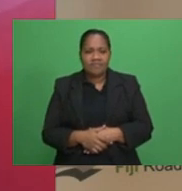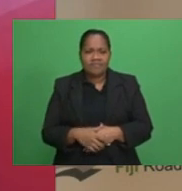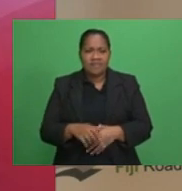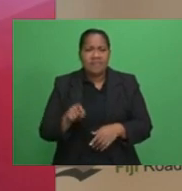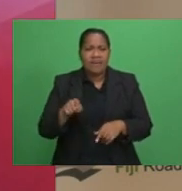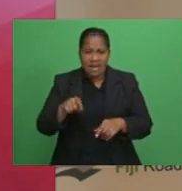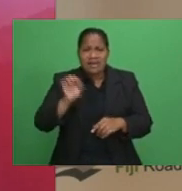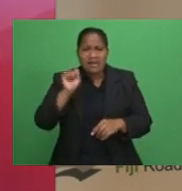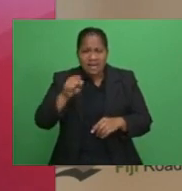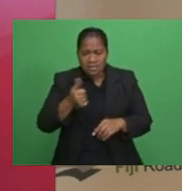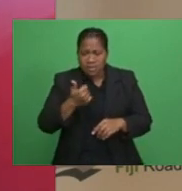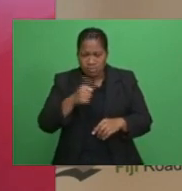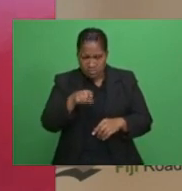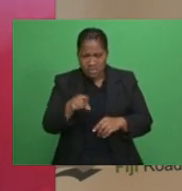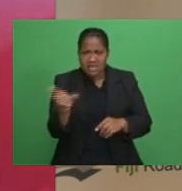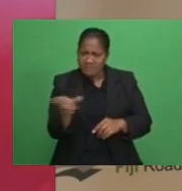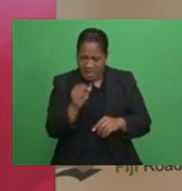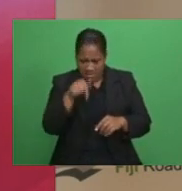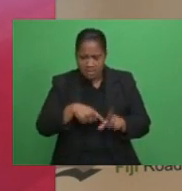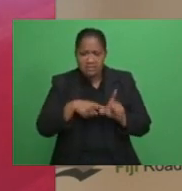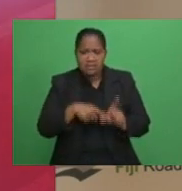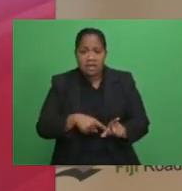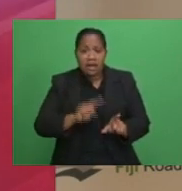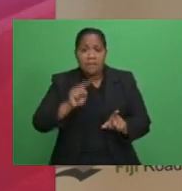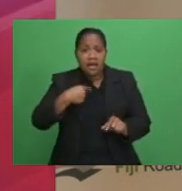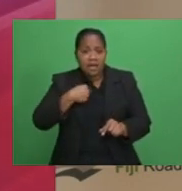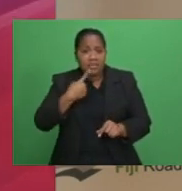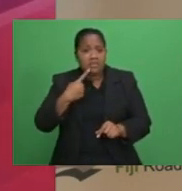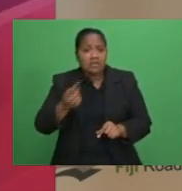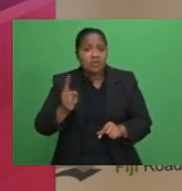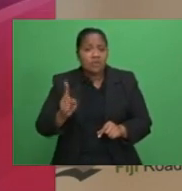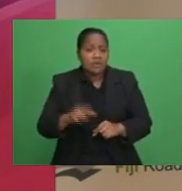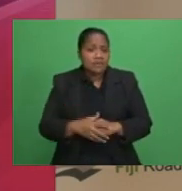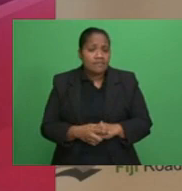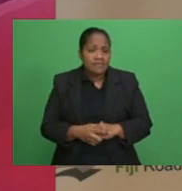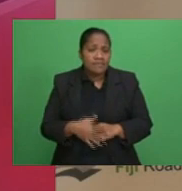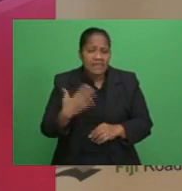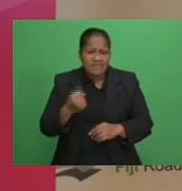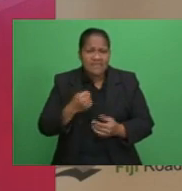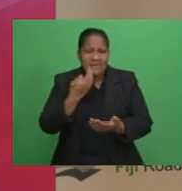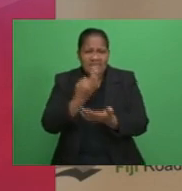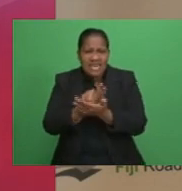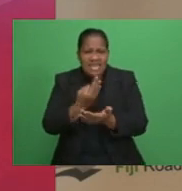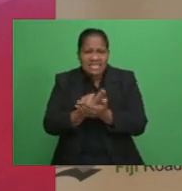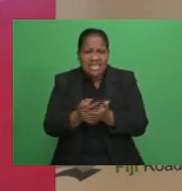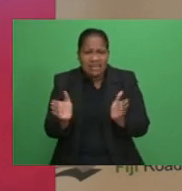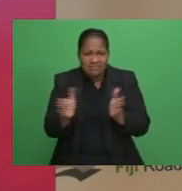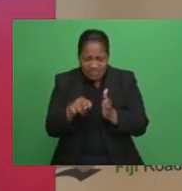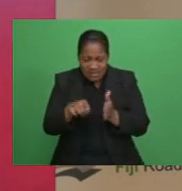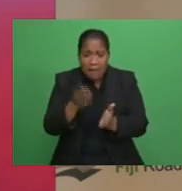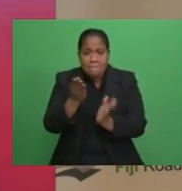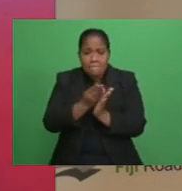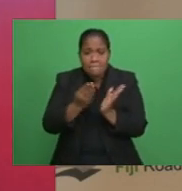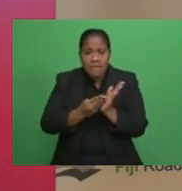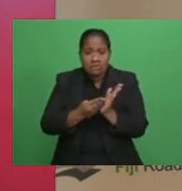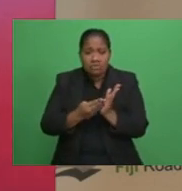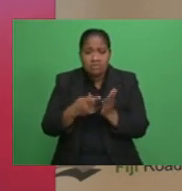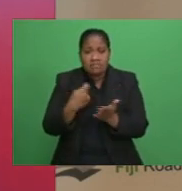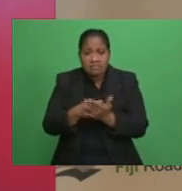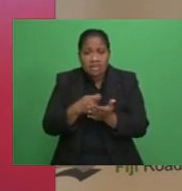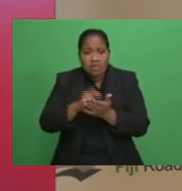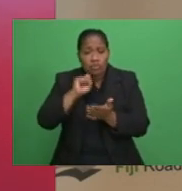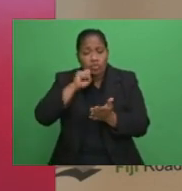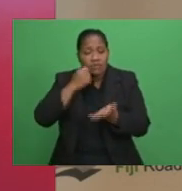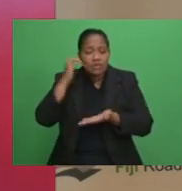done it if you see around. So what I would say, given this financial constraint, yes, the budget allocation will be reduced not only to